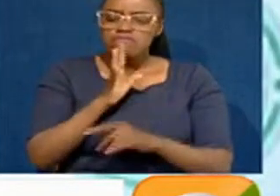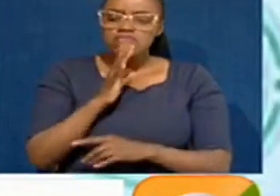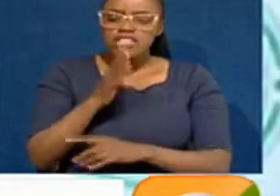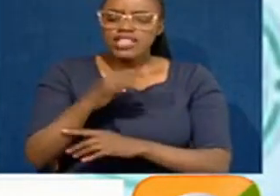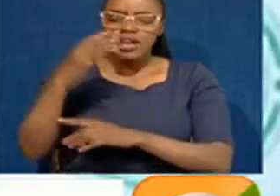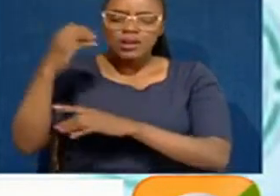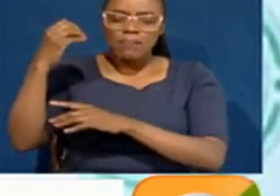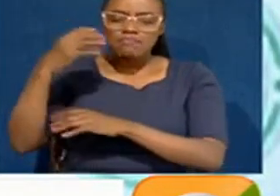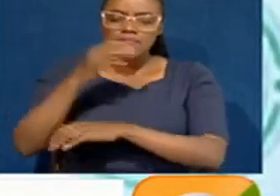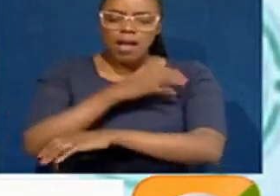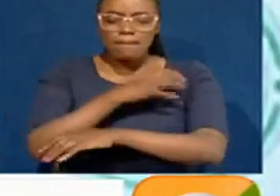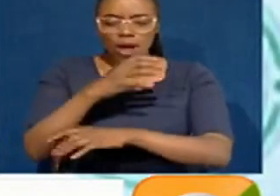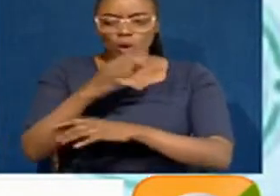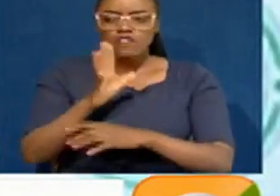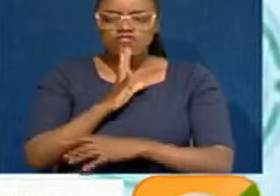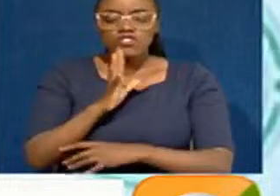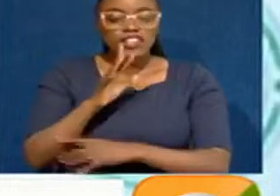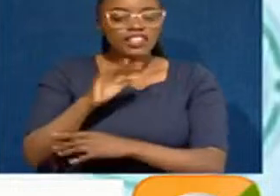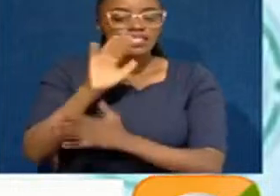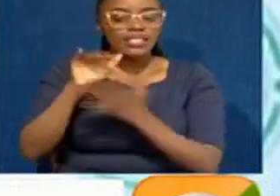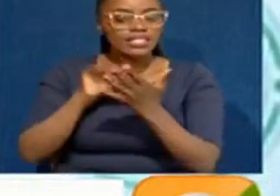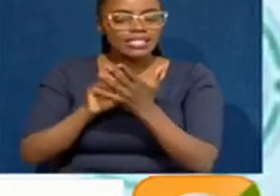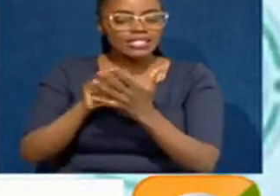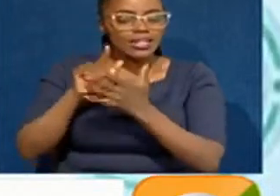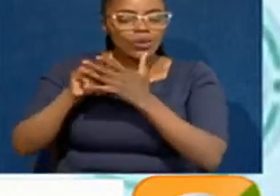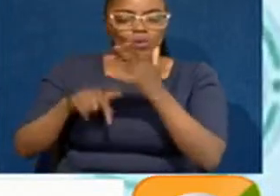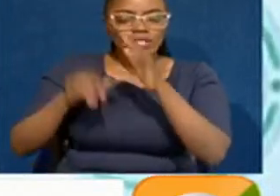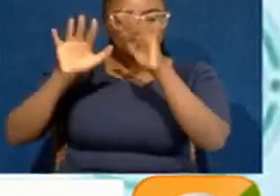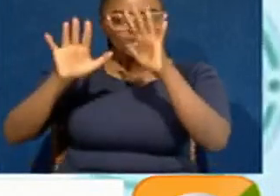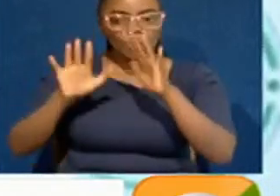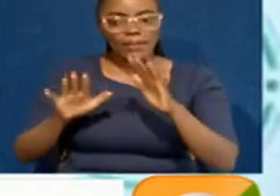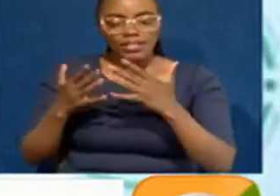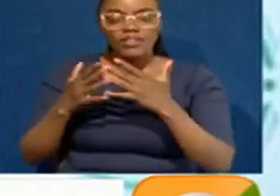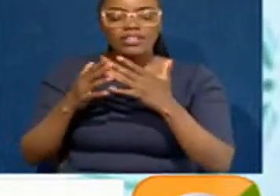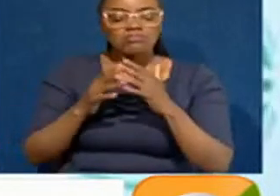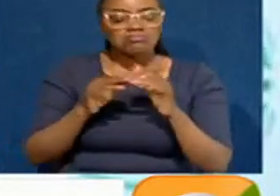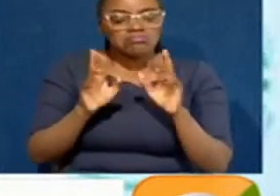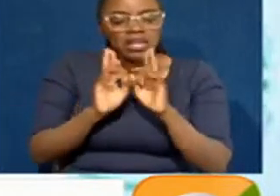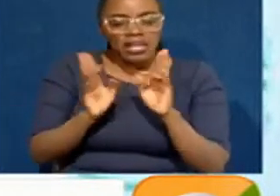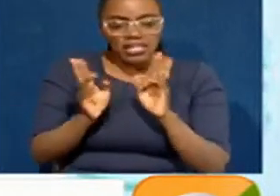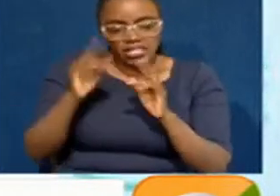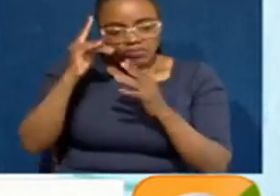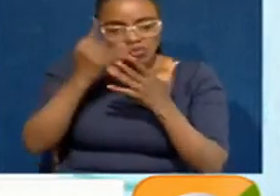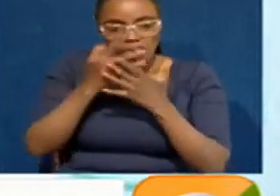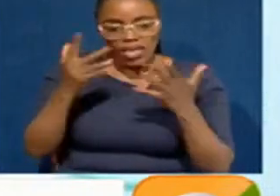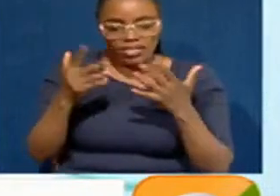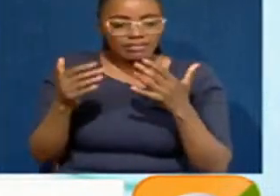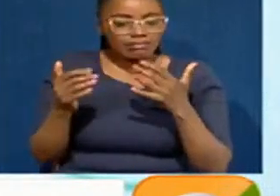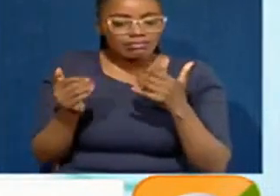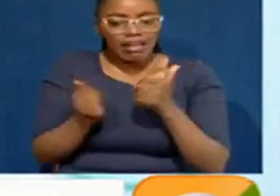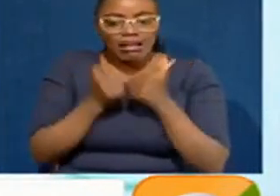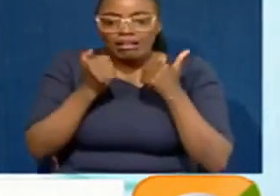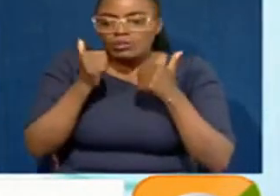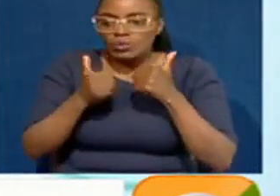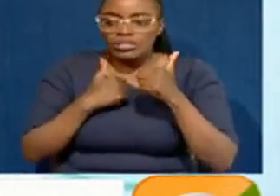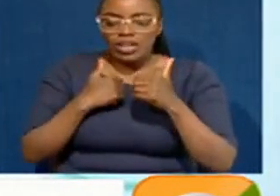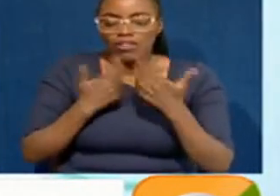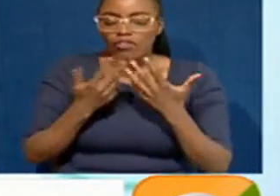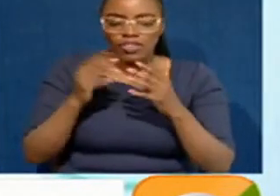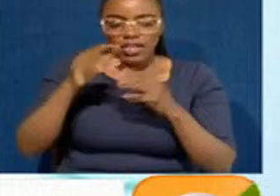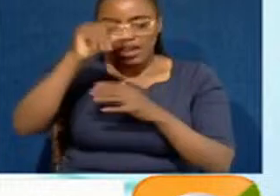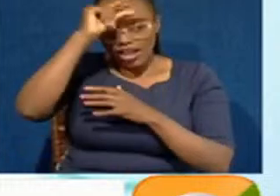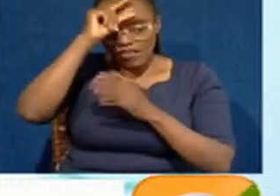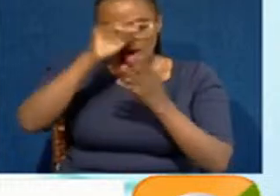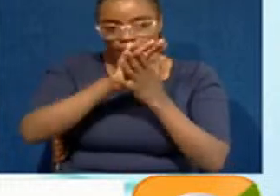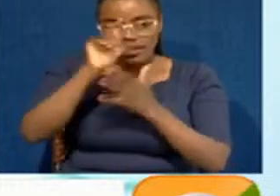Power Talk about the work of this center, its importance in disaster preparedness for governments and heads of state. And we're here with